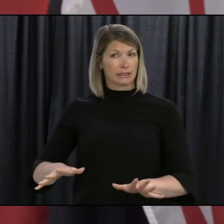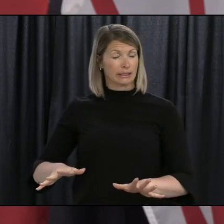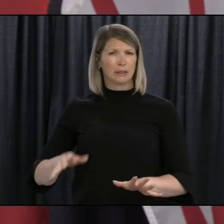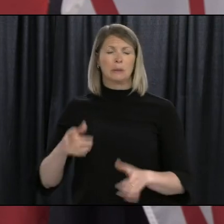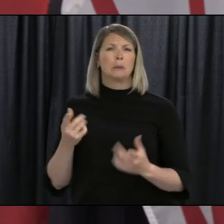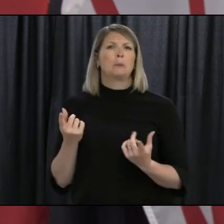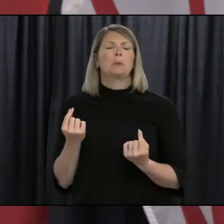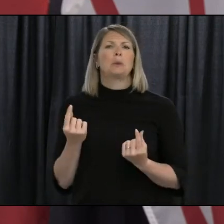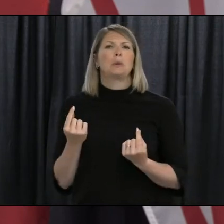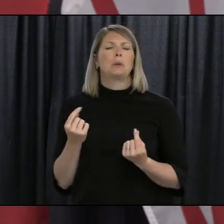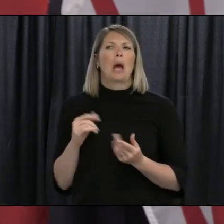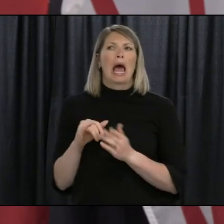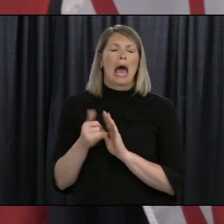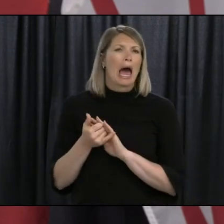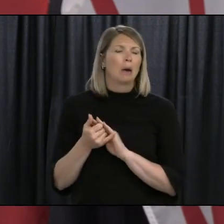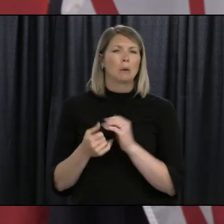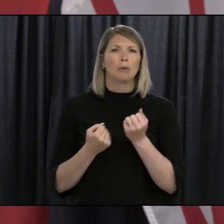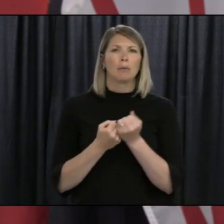terms of